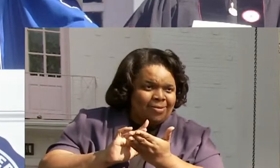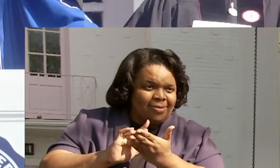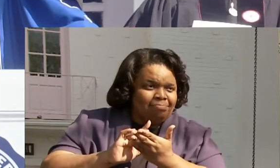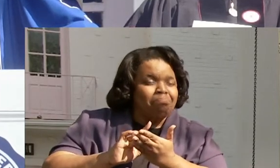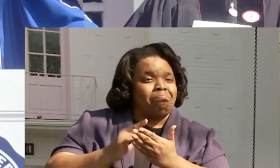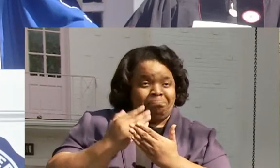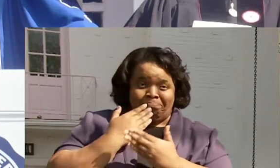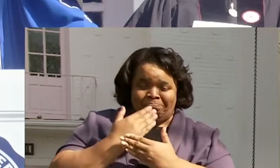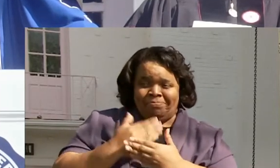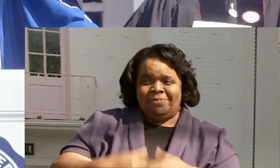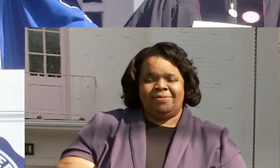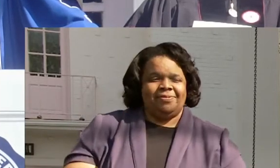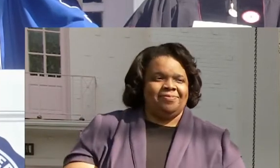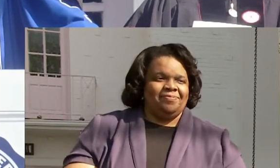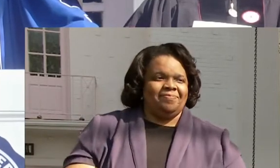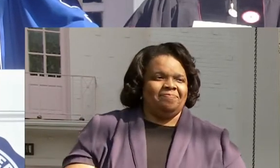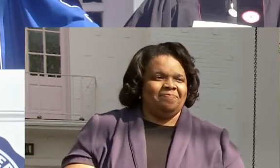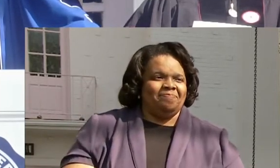folks.